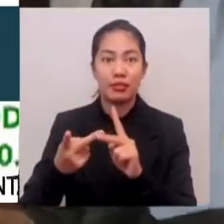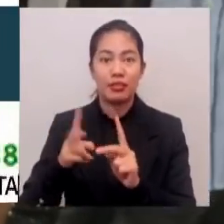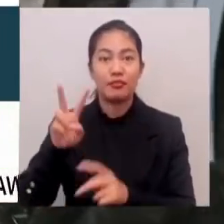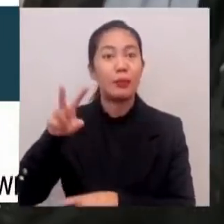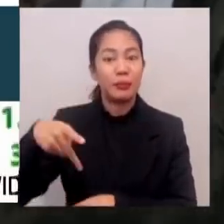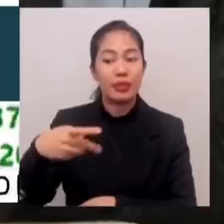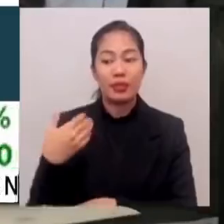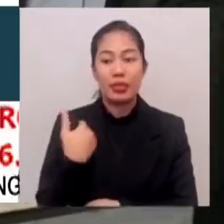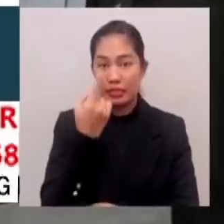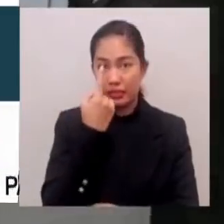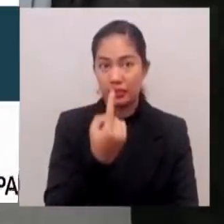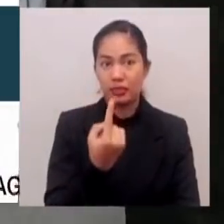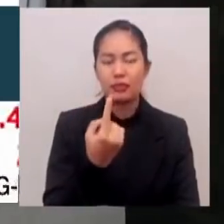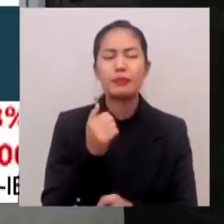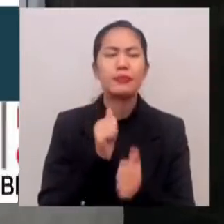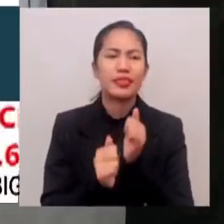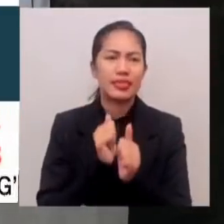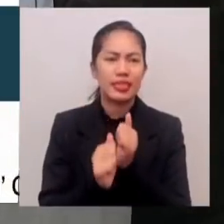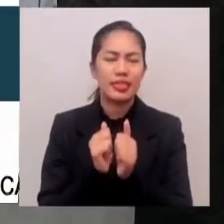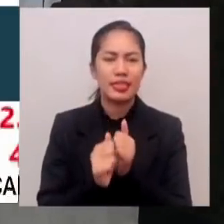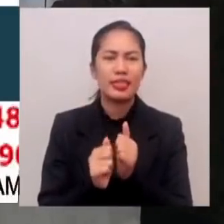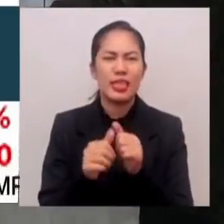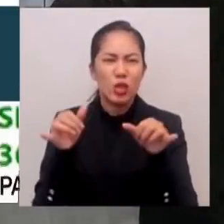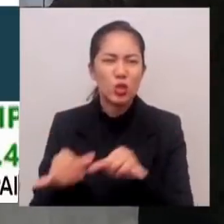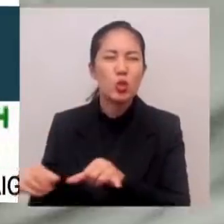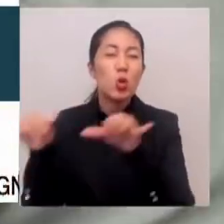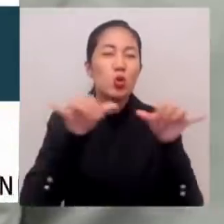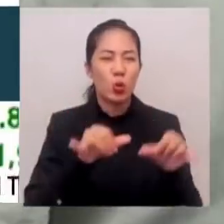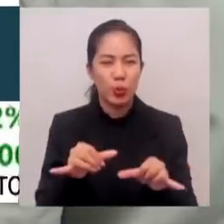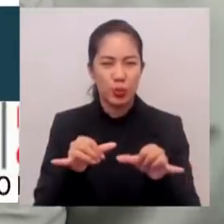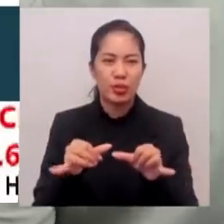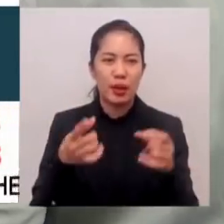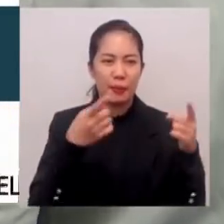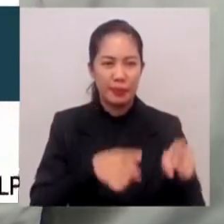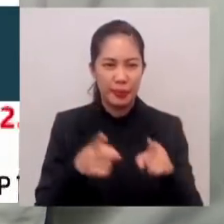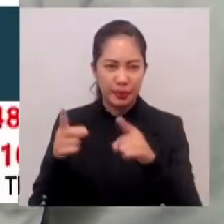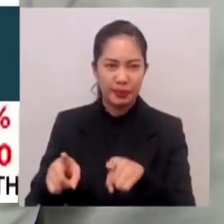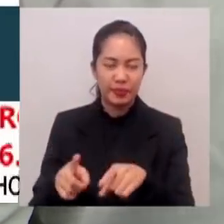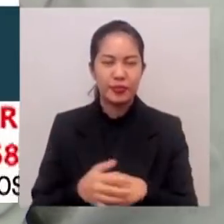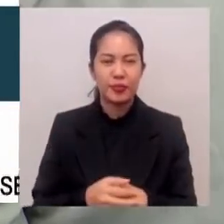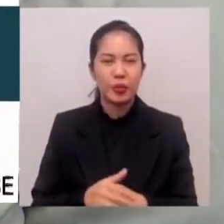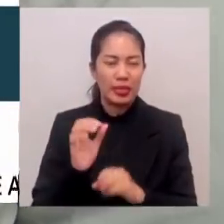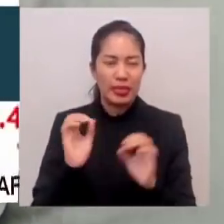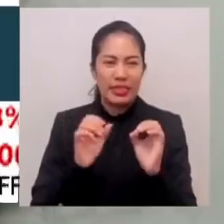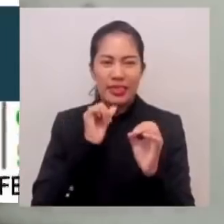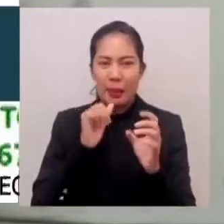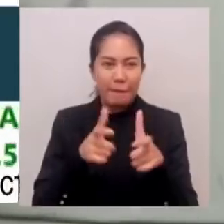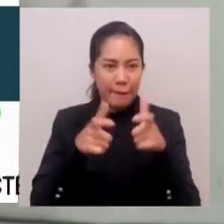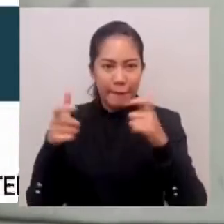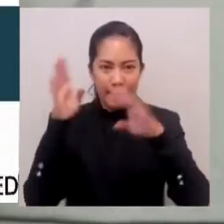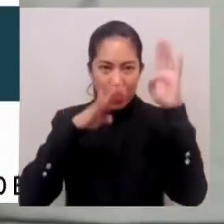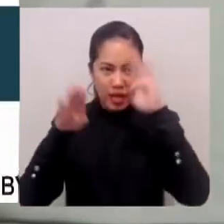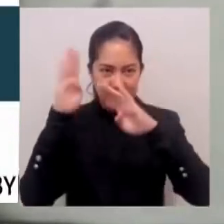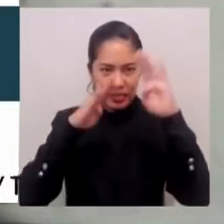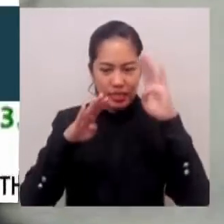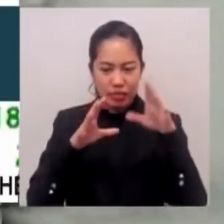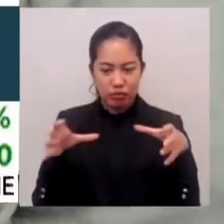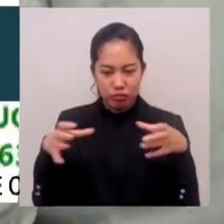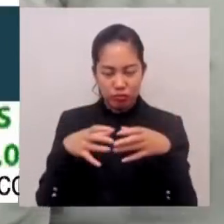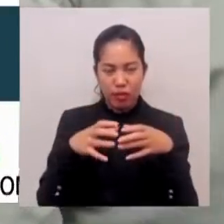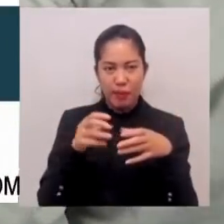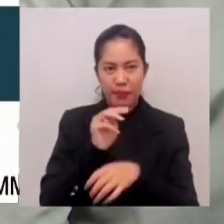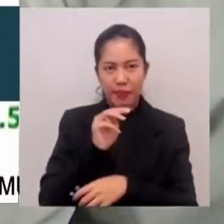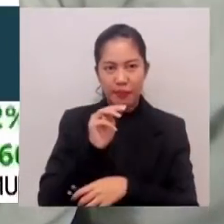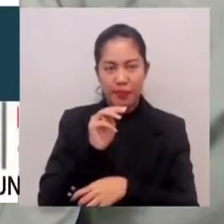overreaching to consider that there's really a big problem, you know, within the camp of Mayor